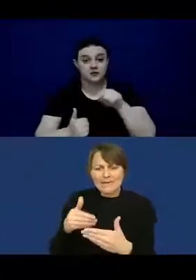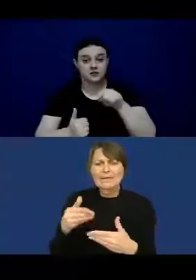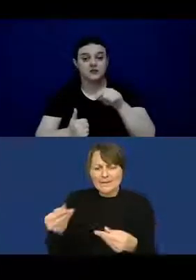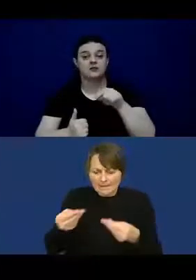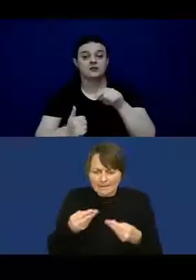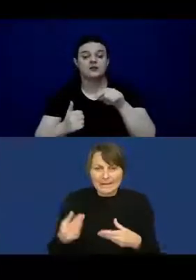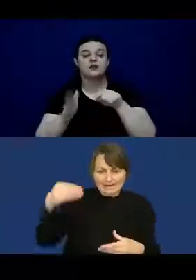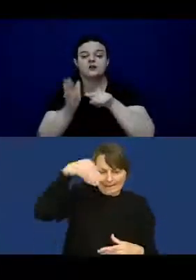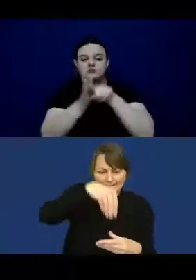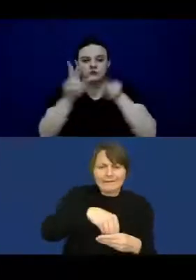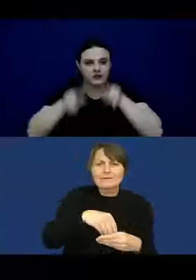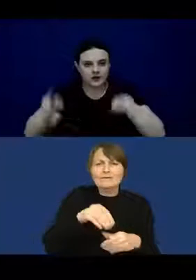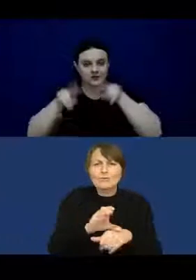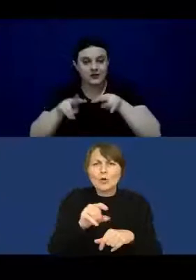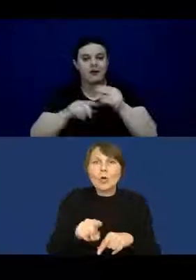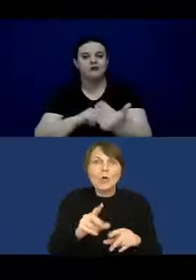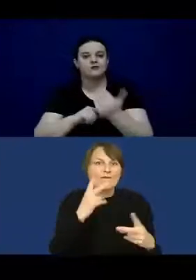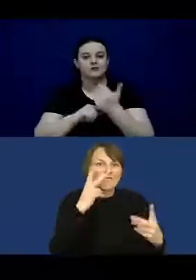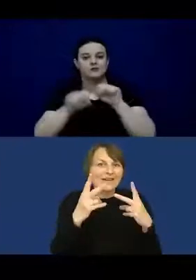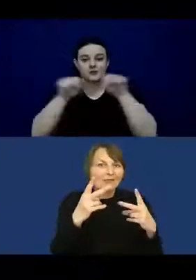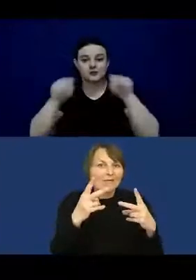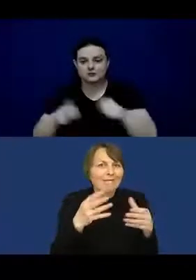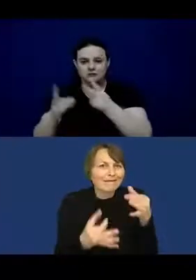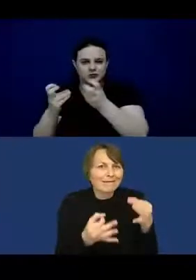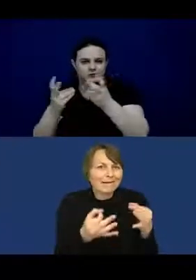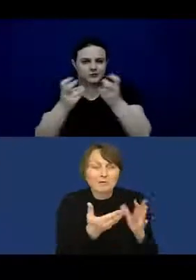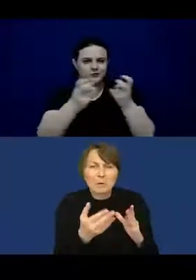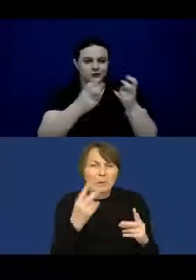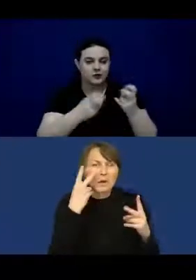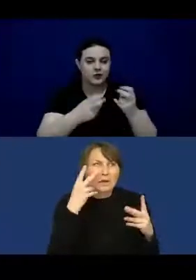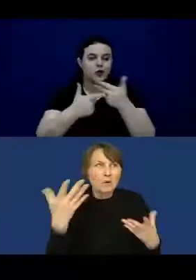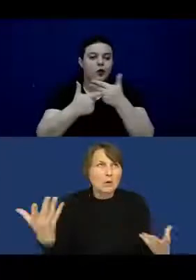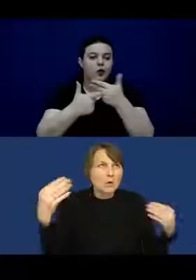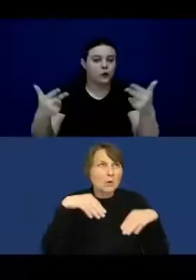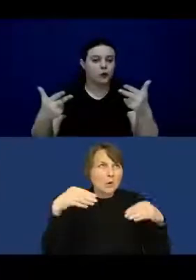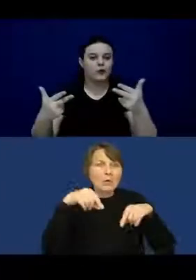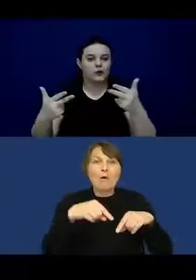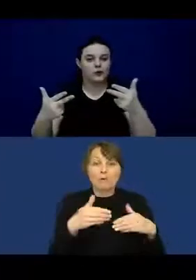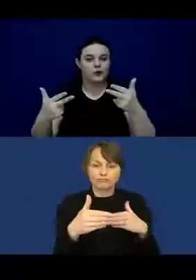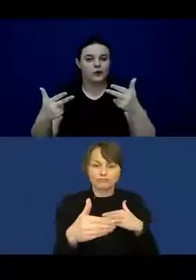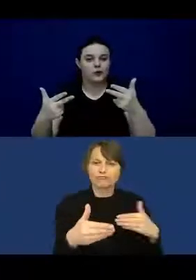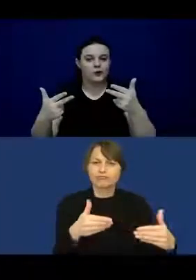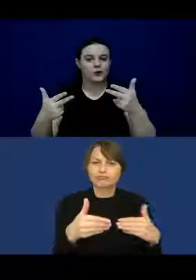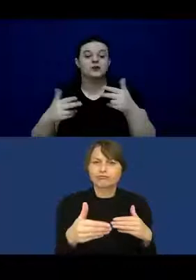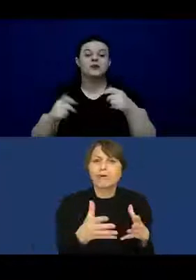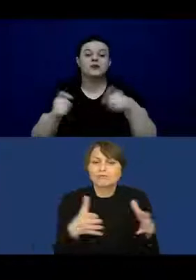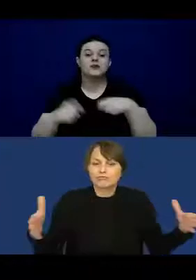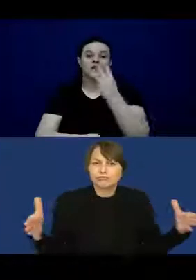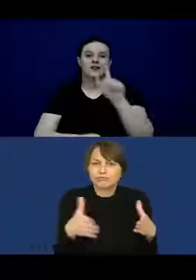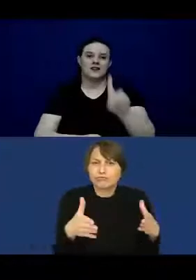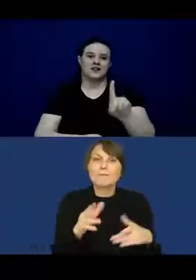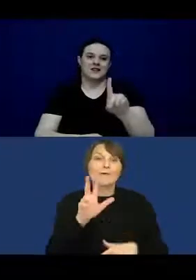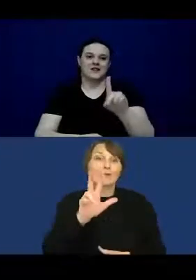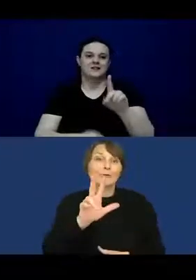It helps the system to recognize not just what something looks like, but also its three-dimensional shape as well.